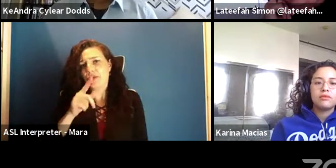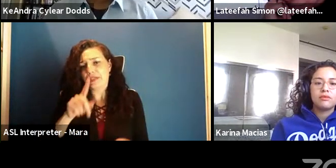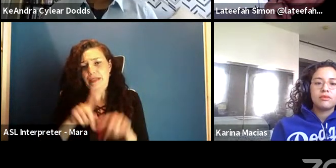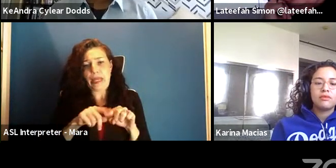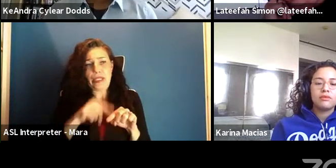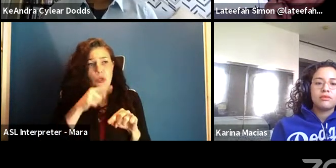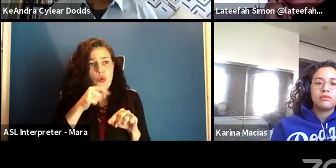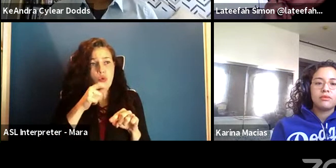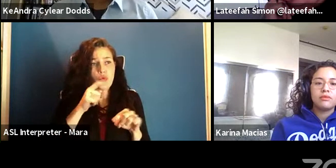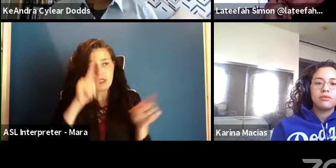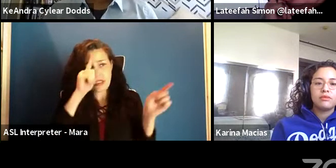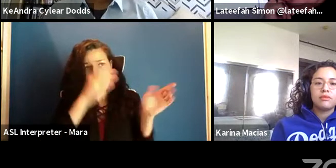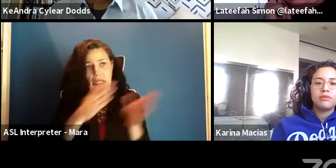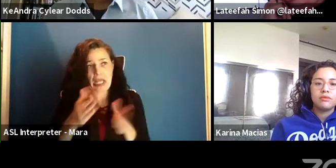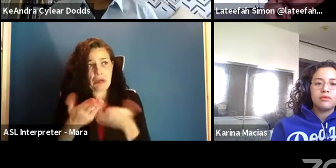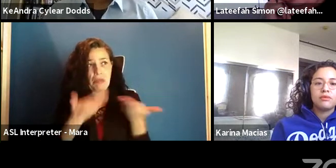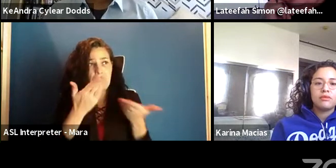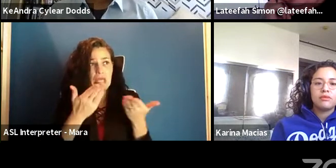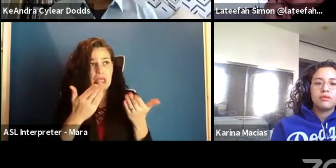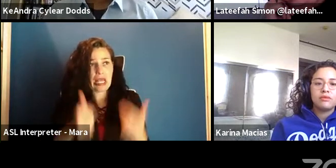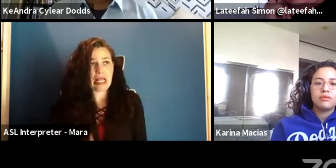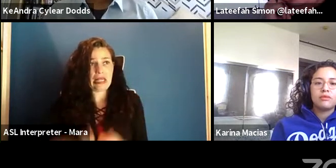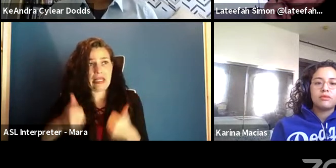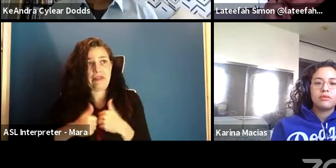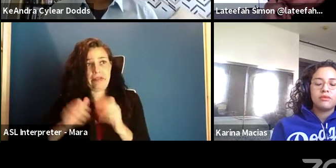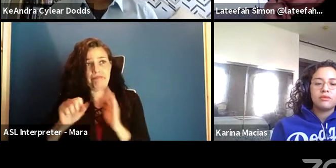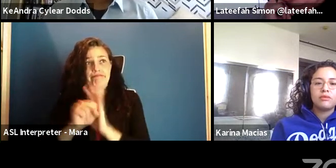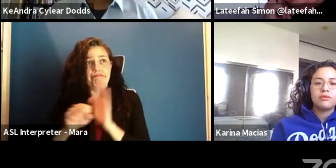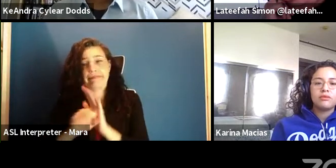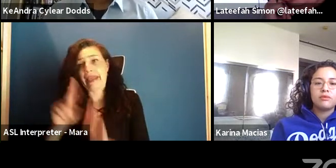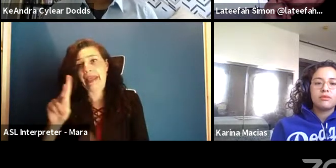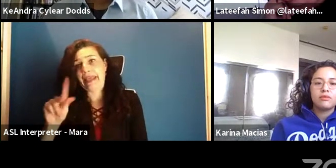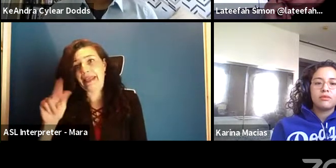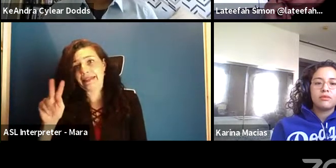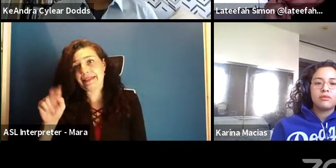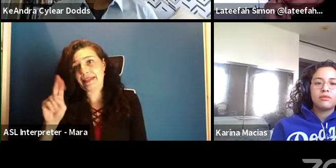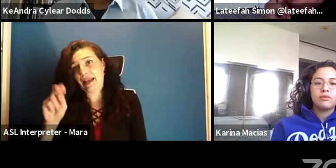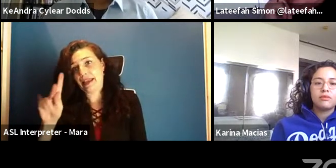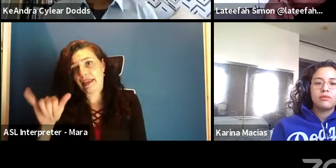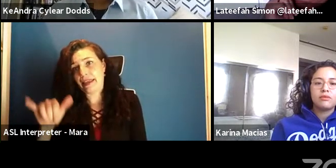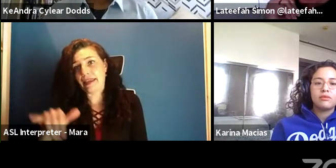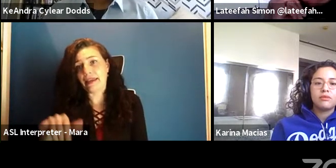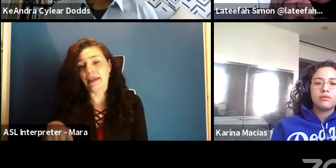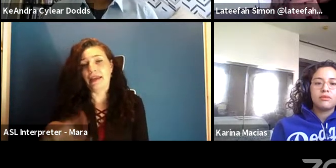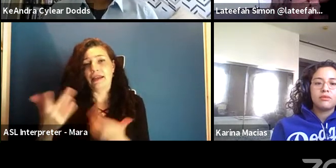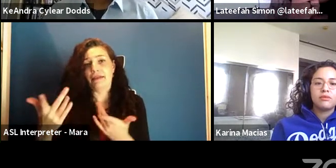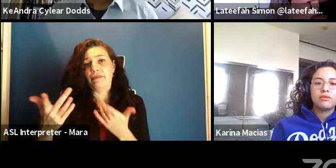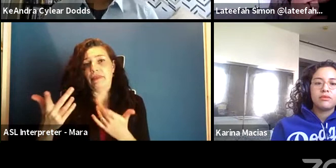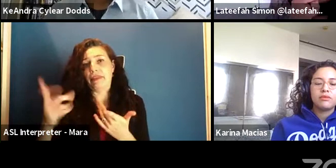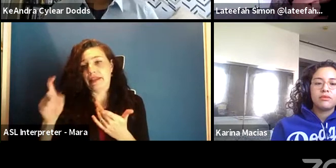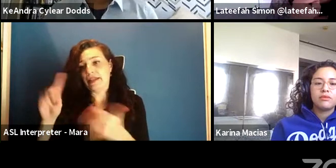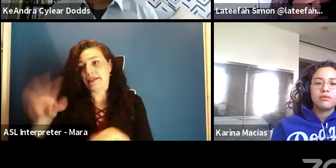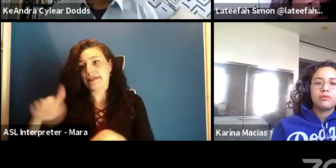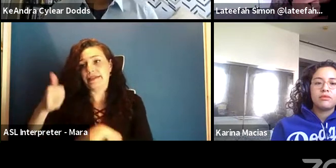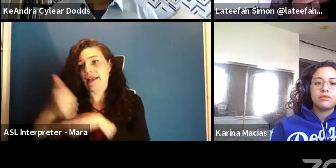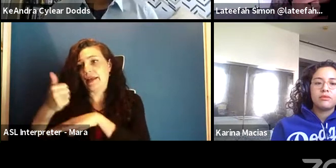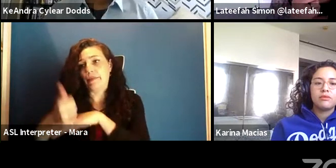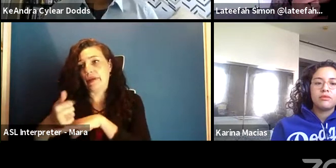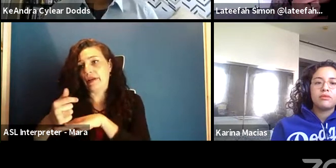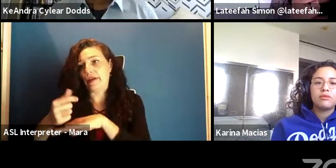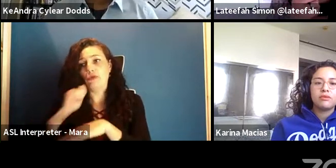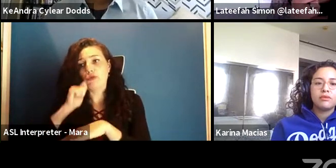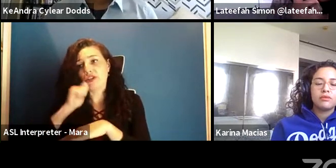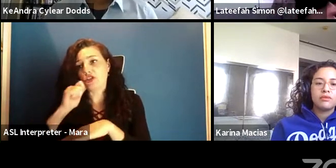Kentucky, who's having to create some racial equity plan, who's also maybe white or have a very detached experience from the